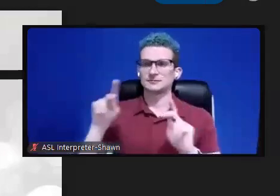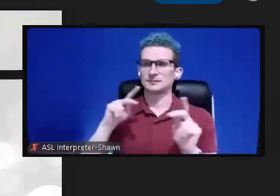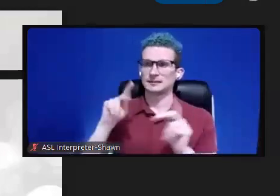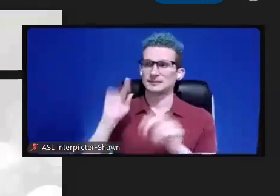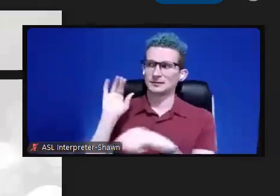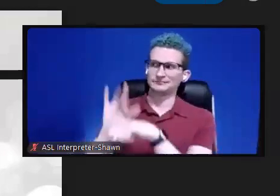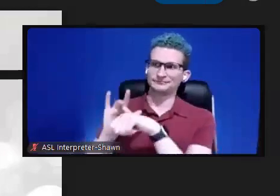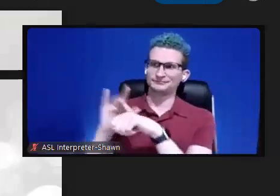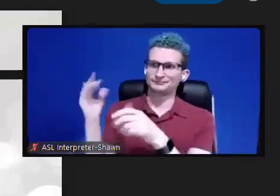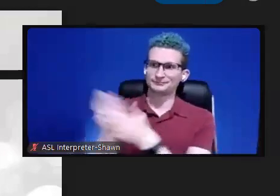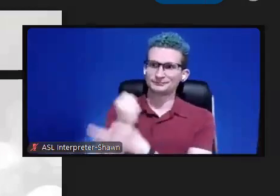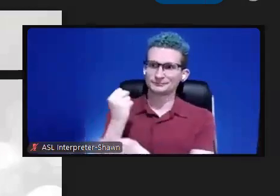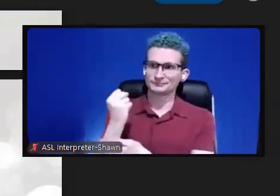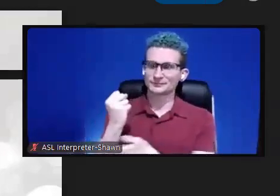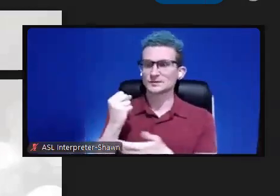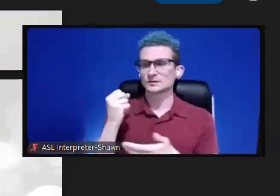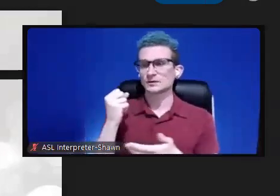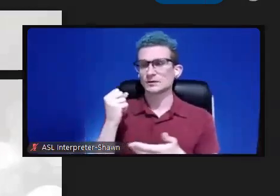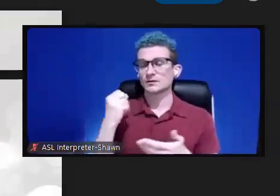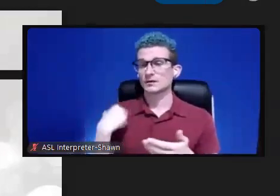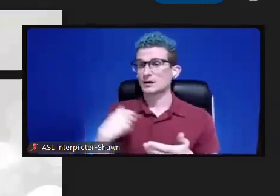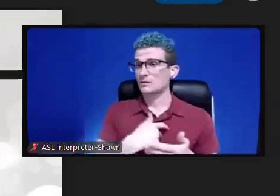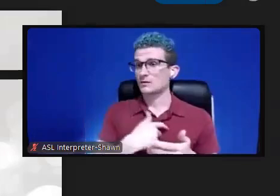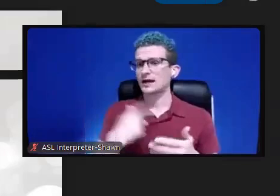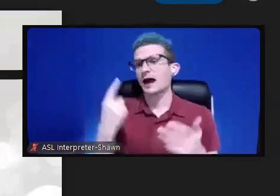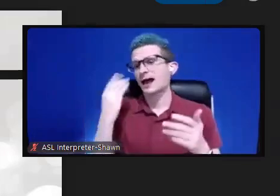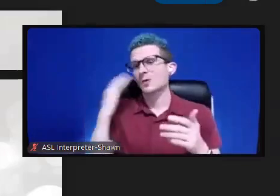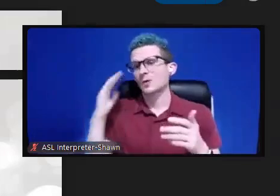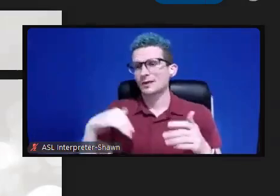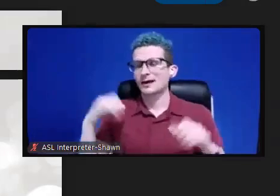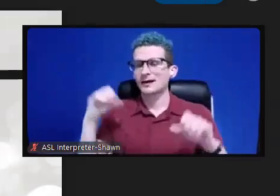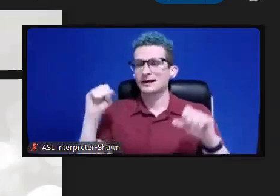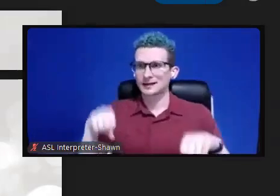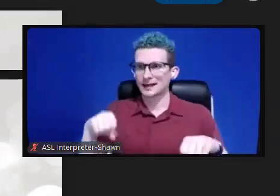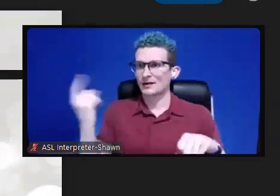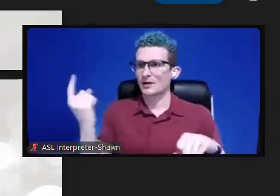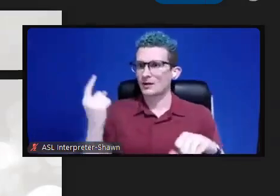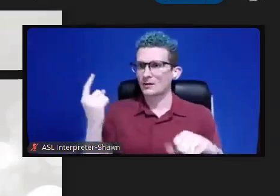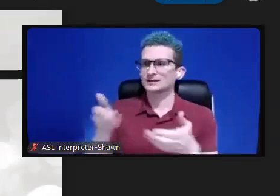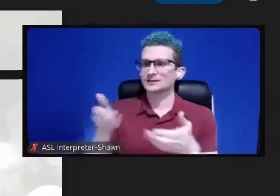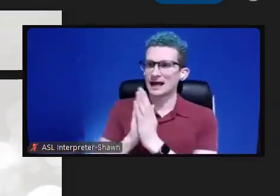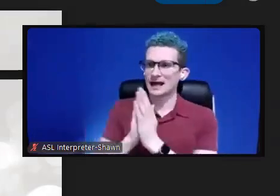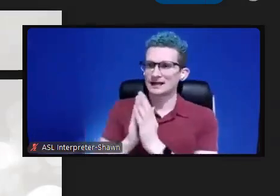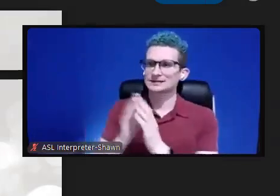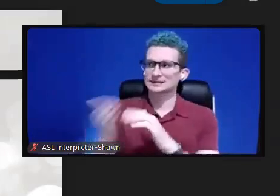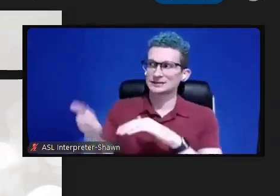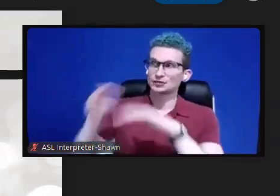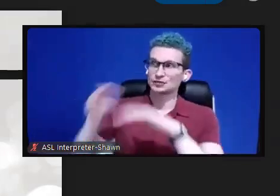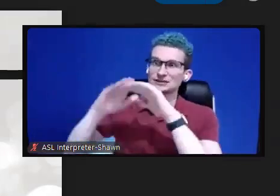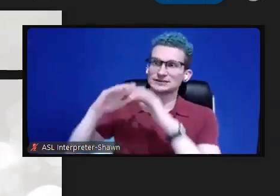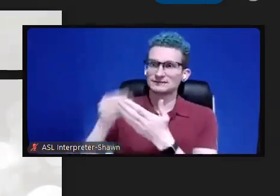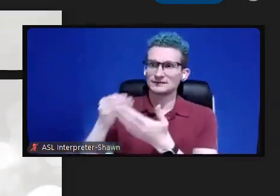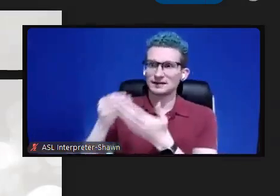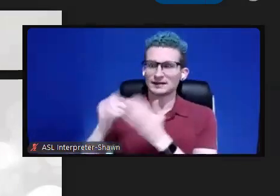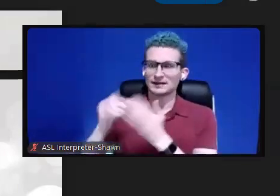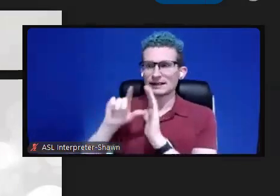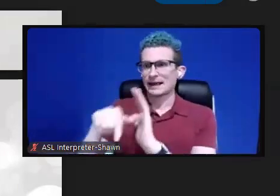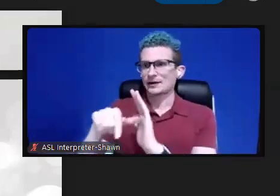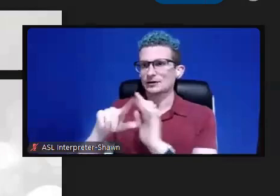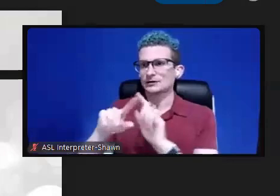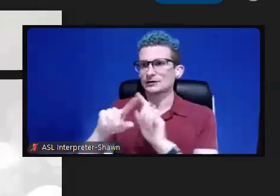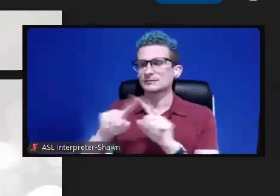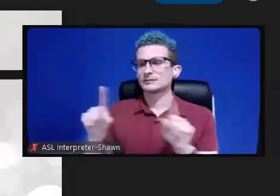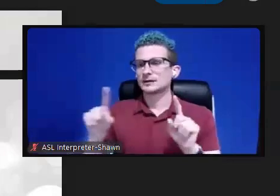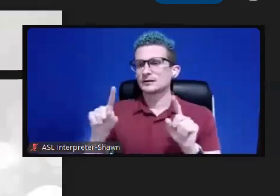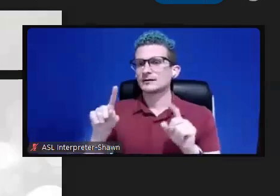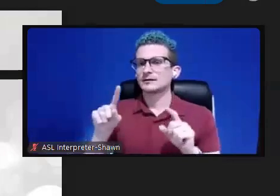I mean, I guess we always have the ability to go and ask for increased funding later, but just would love to